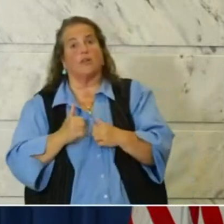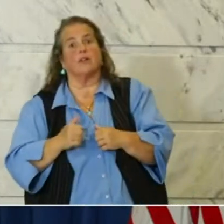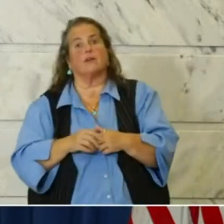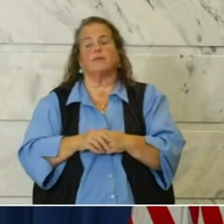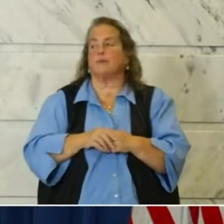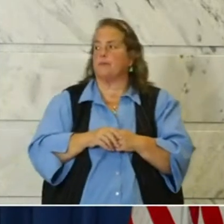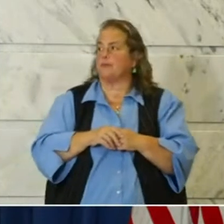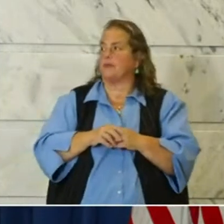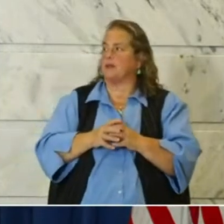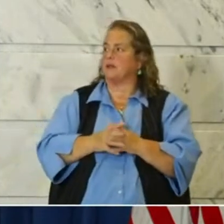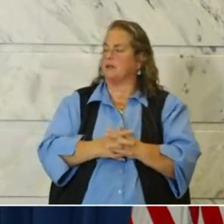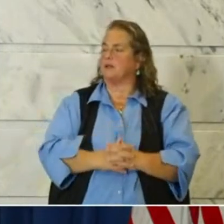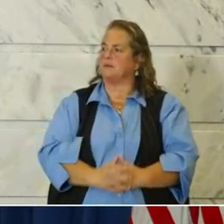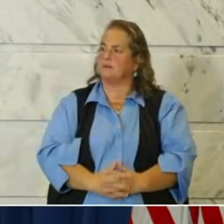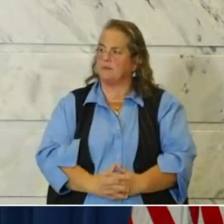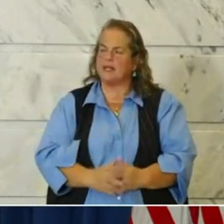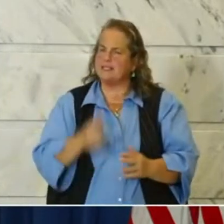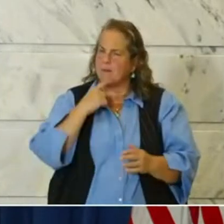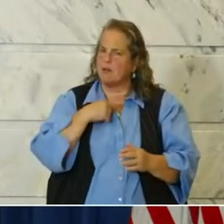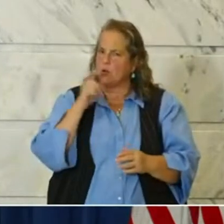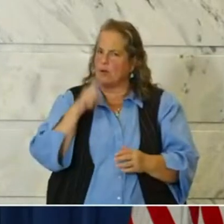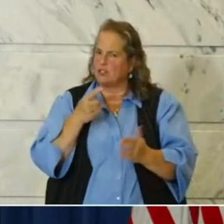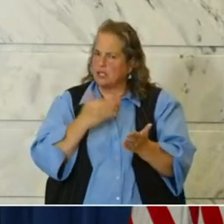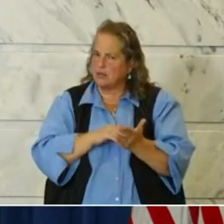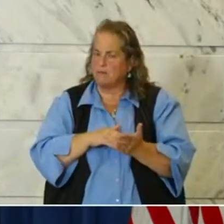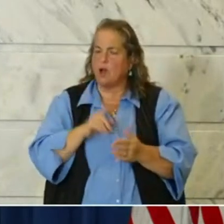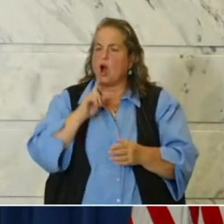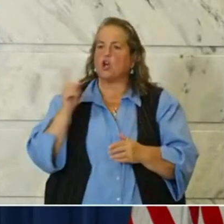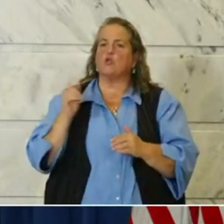Lawrence, tell me the last part of that question. Just so